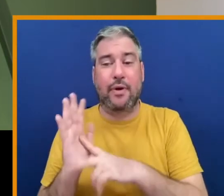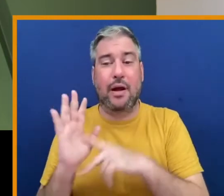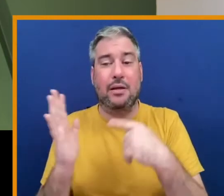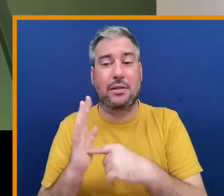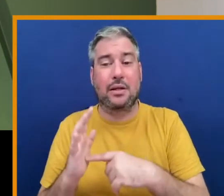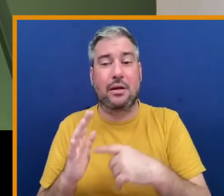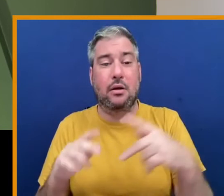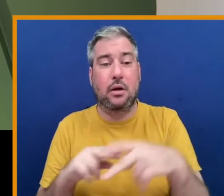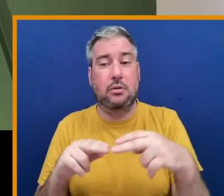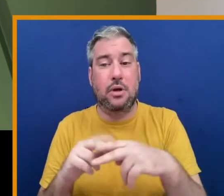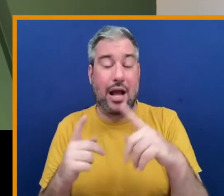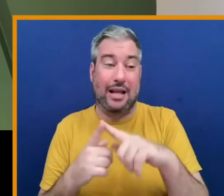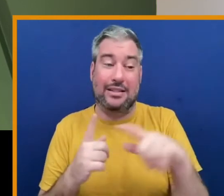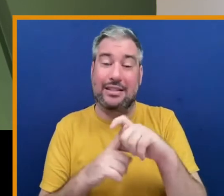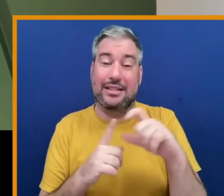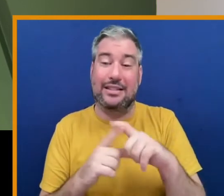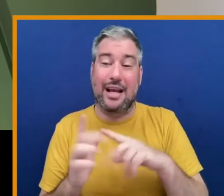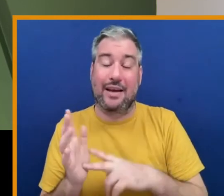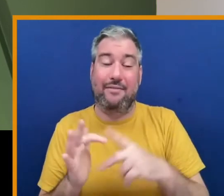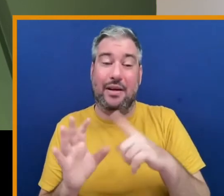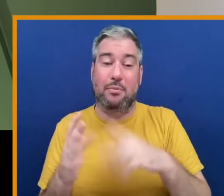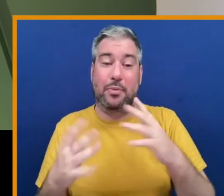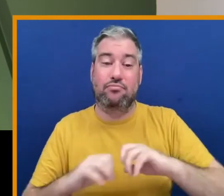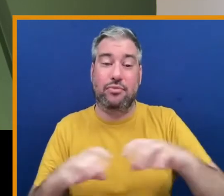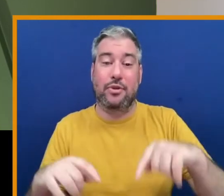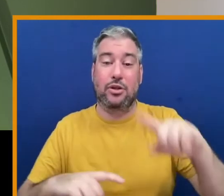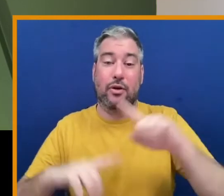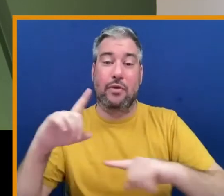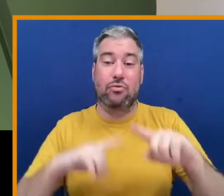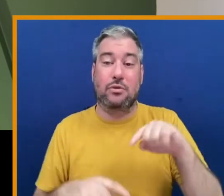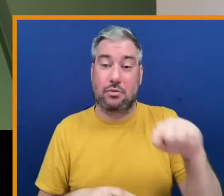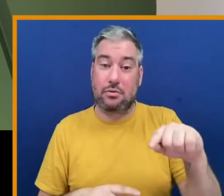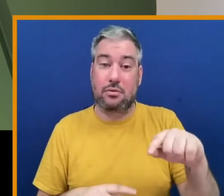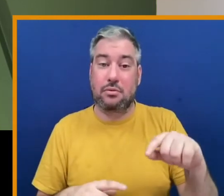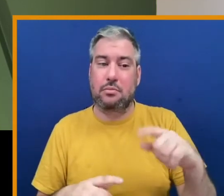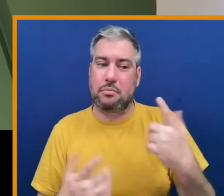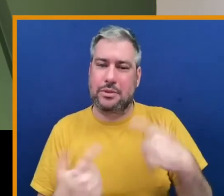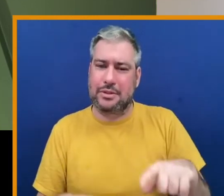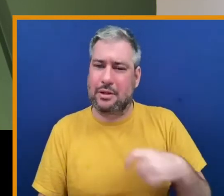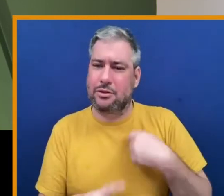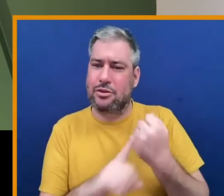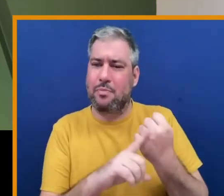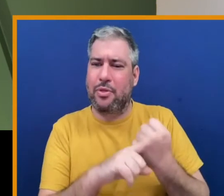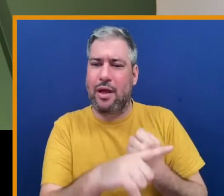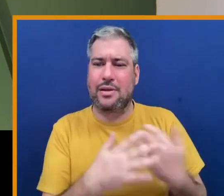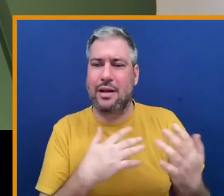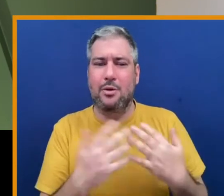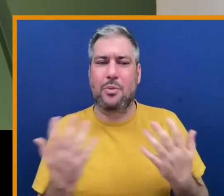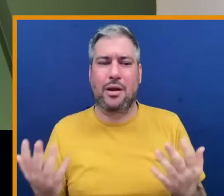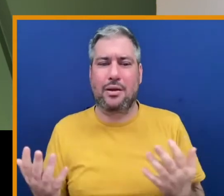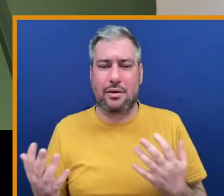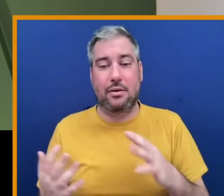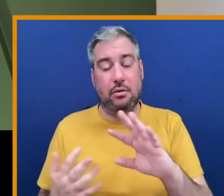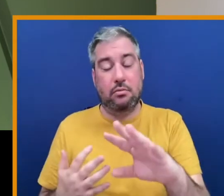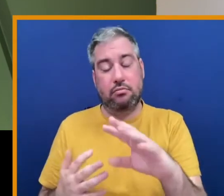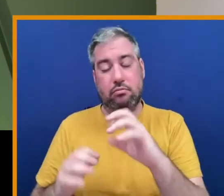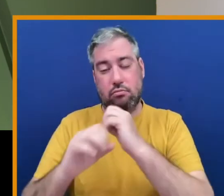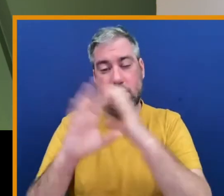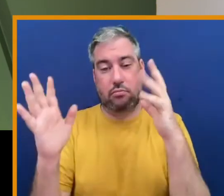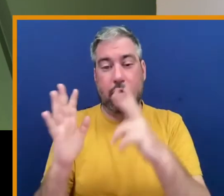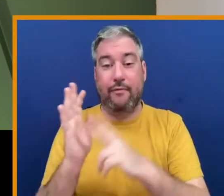anyway. To give you an idea of how much better this VAT cut is, the impact of the VAT cut is six times